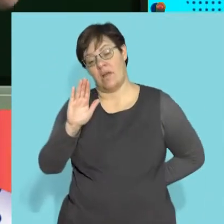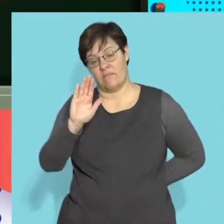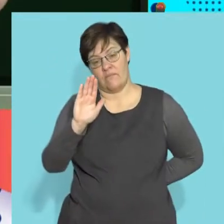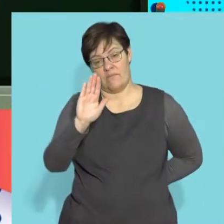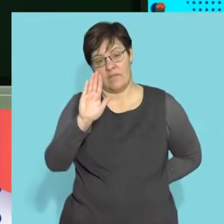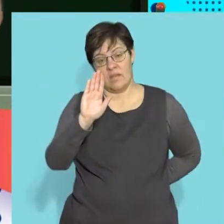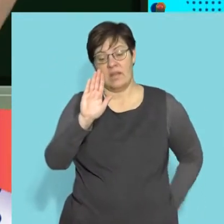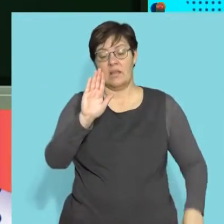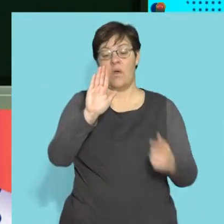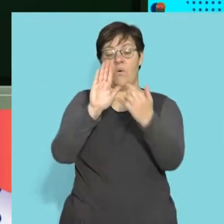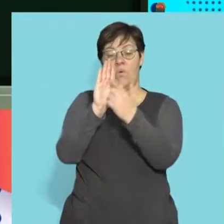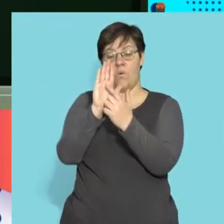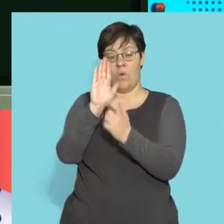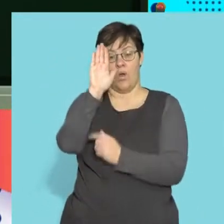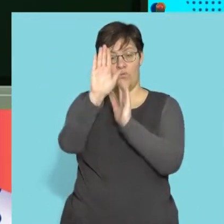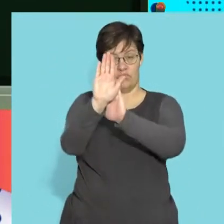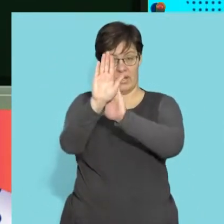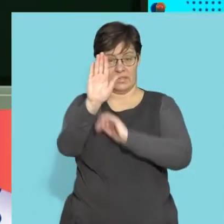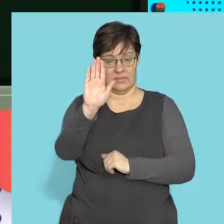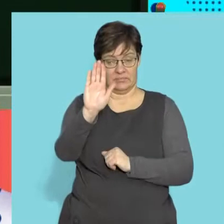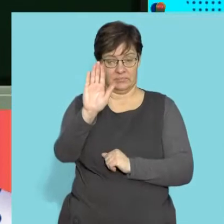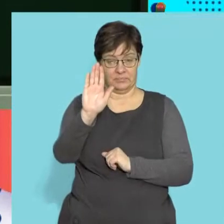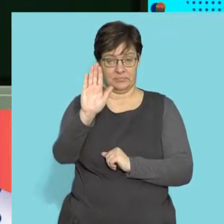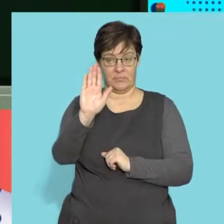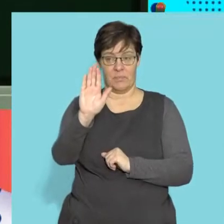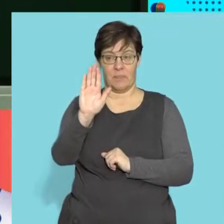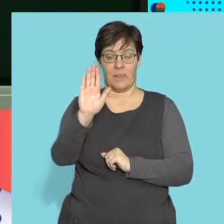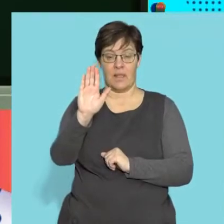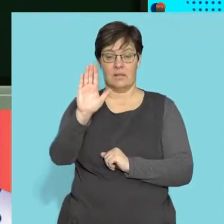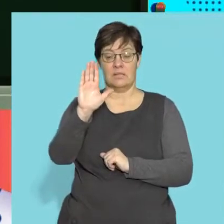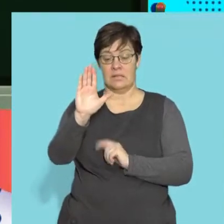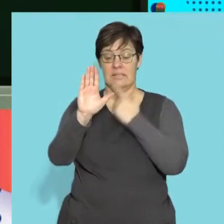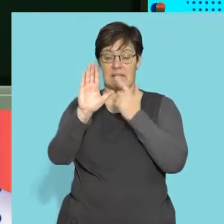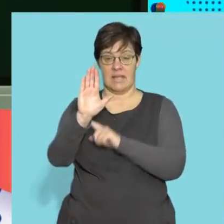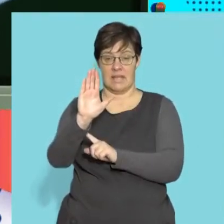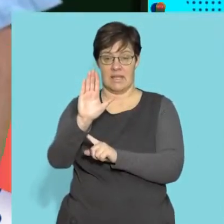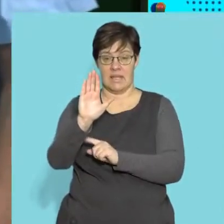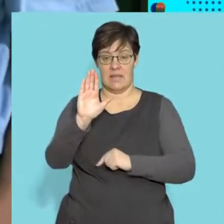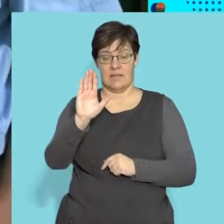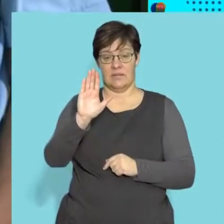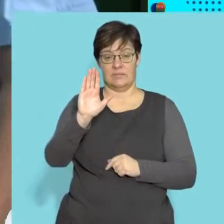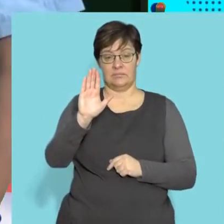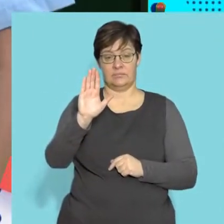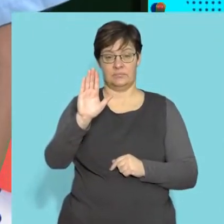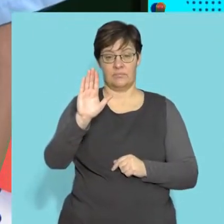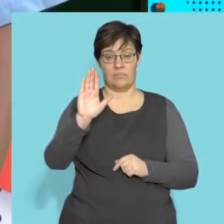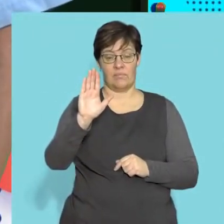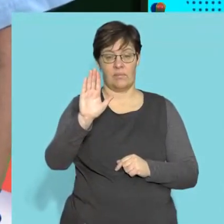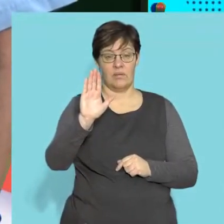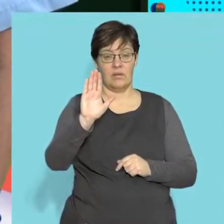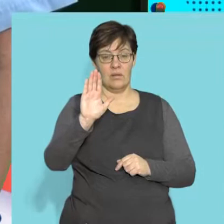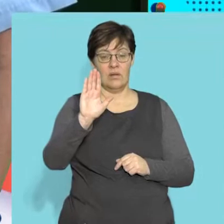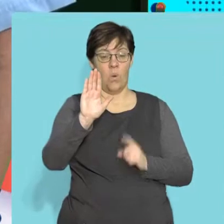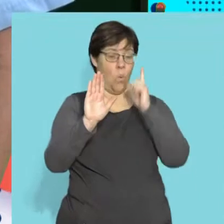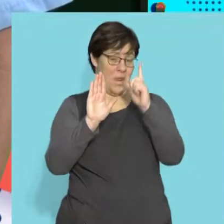to put my left hand away, put it in my pocket, and I'm going to use my right hand. And the right-hand rule says, if